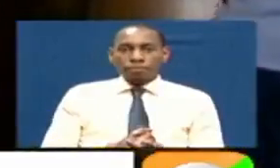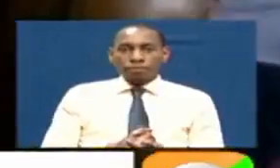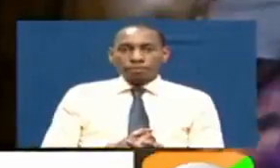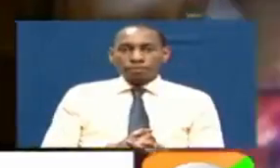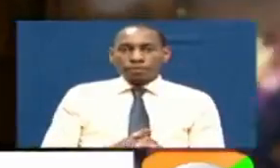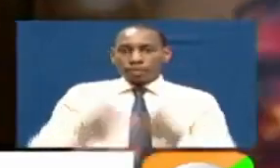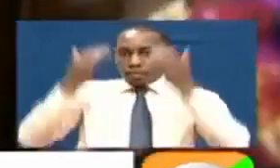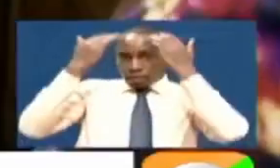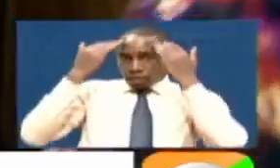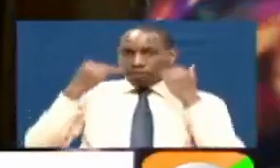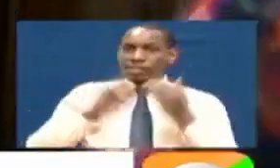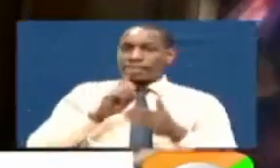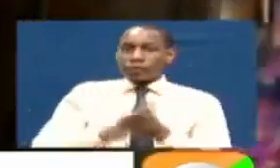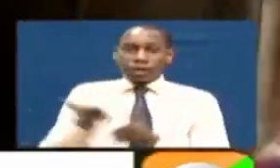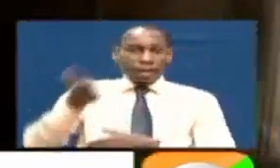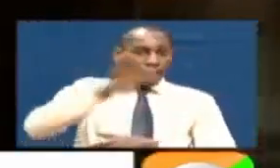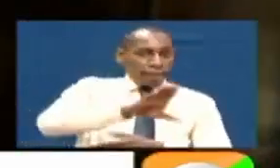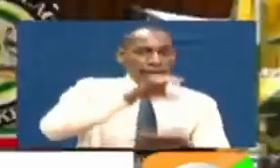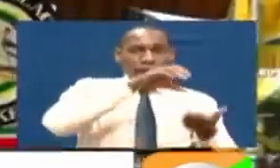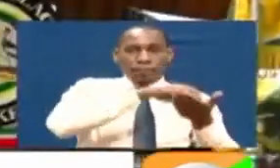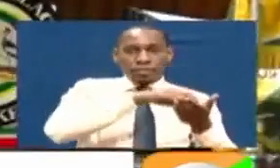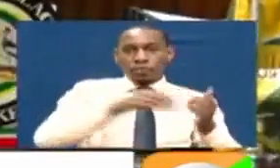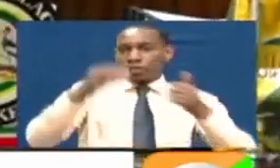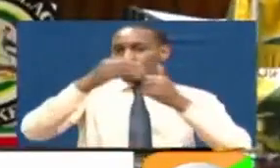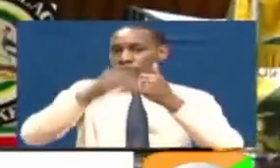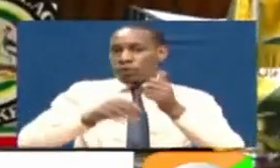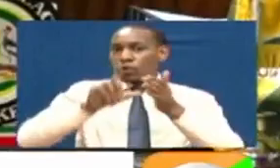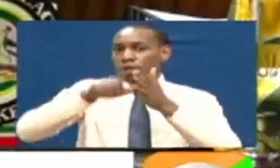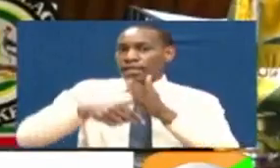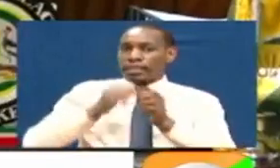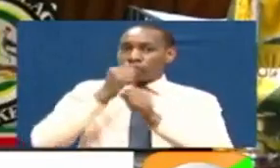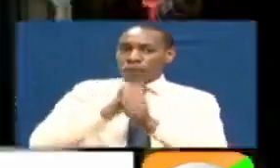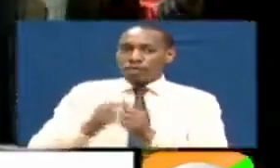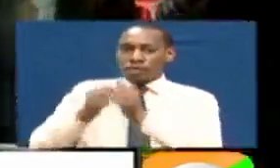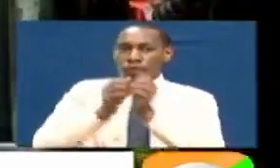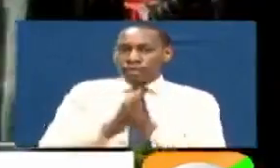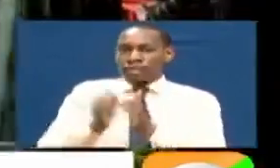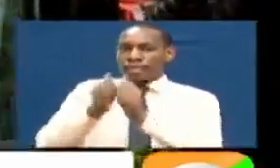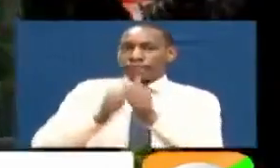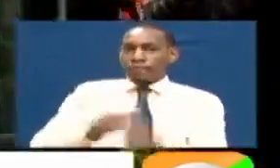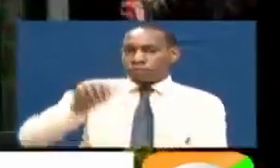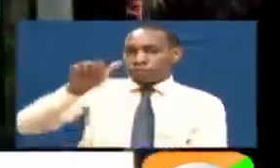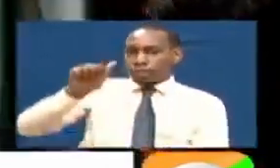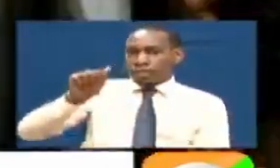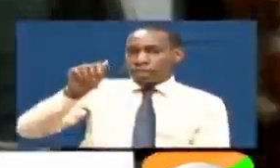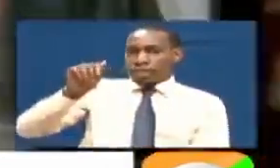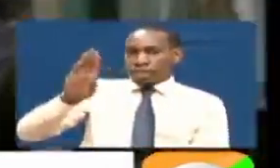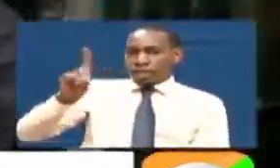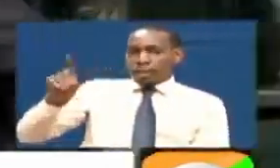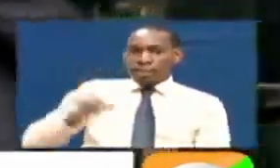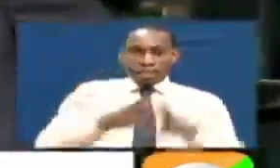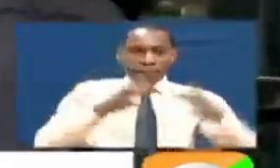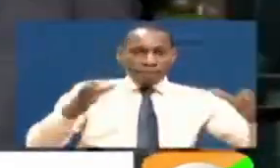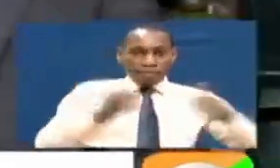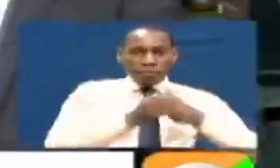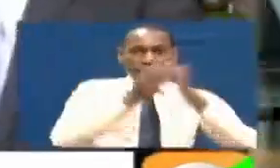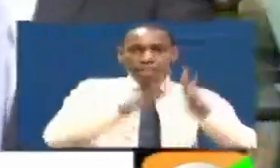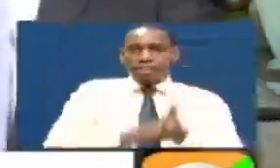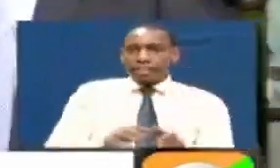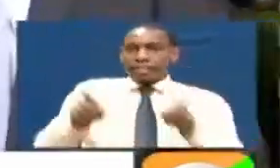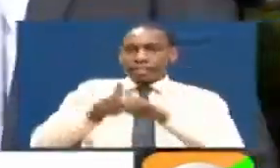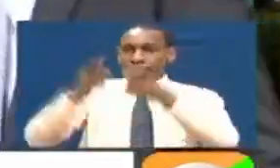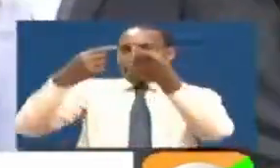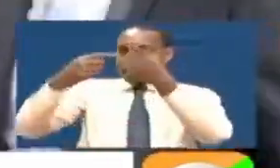A court ruled that she resume her position. Sonko would later work with her to reject Abdi Guyo as majority leader. This too was